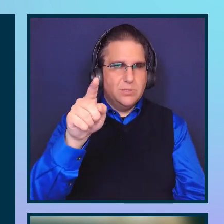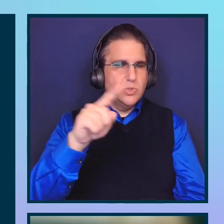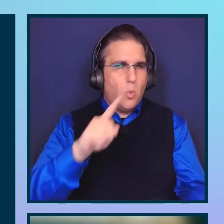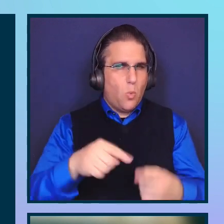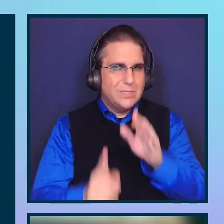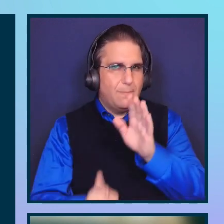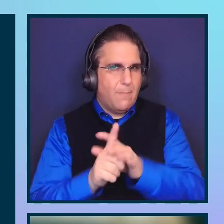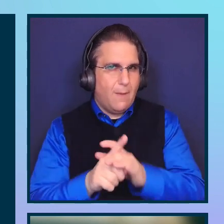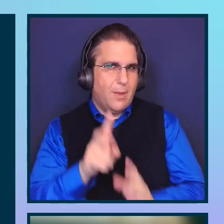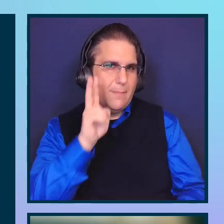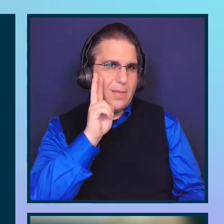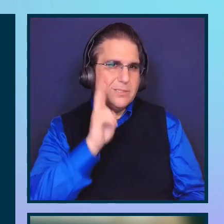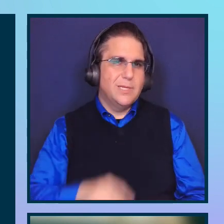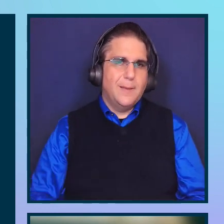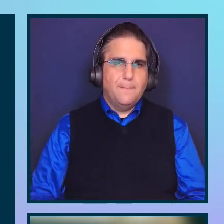that is like.